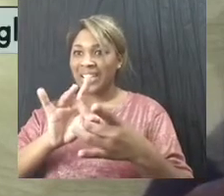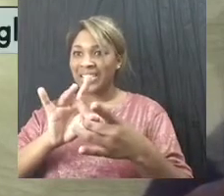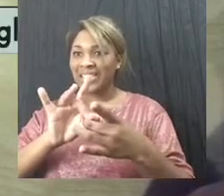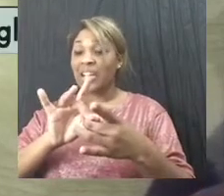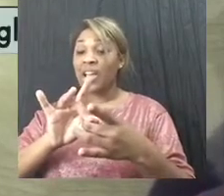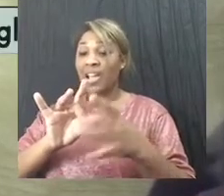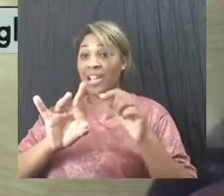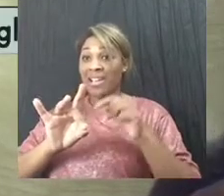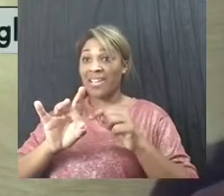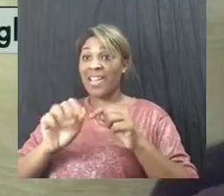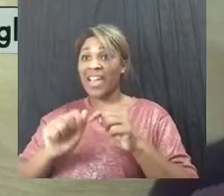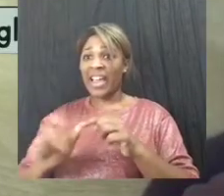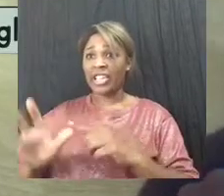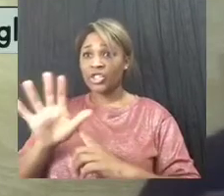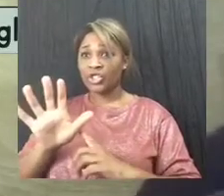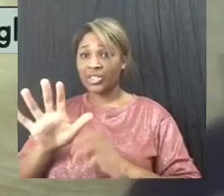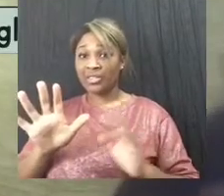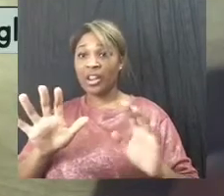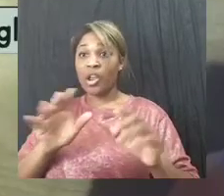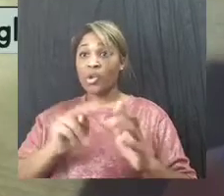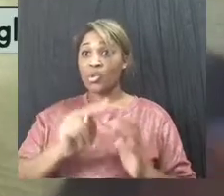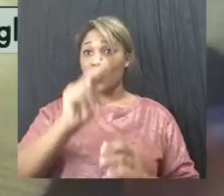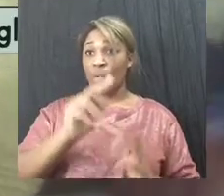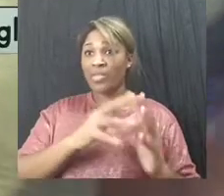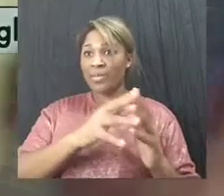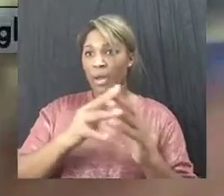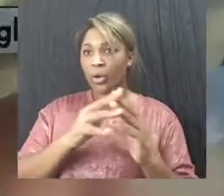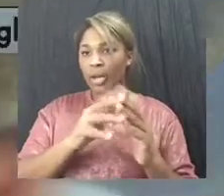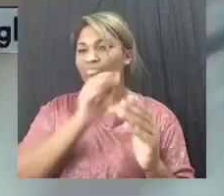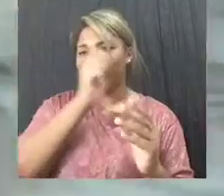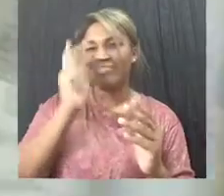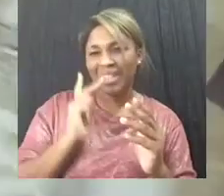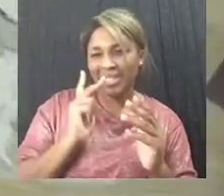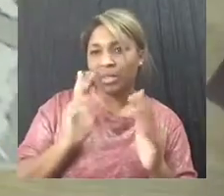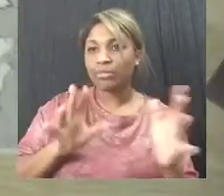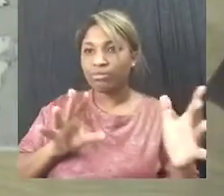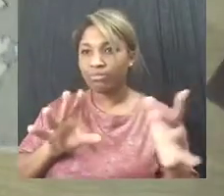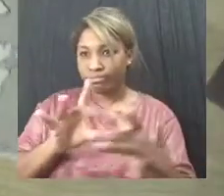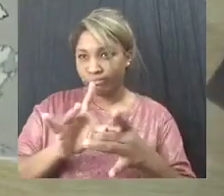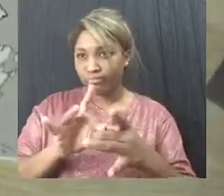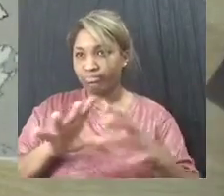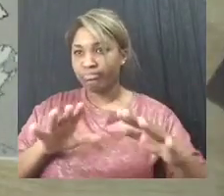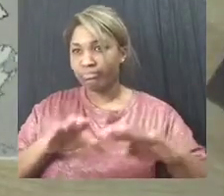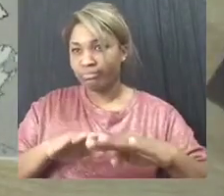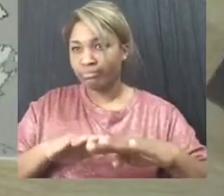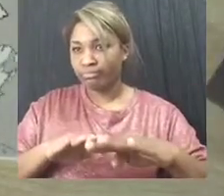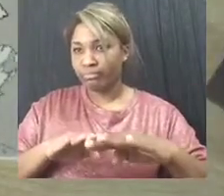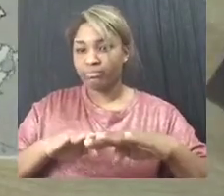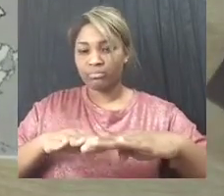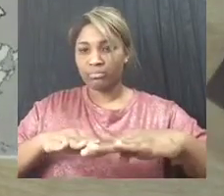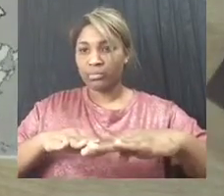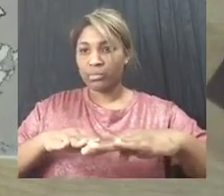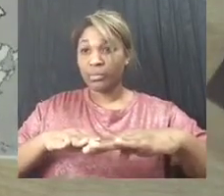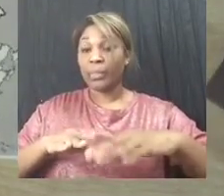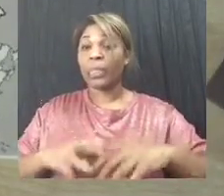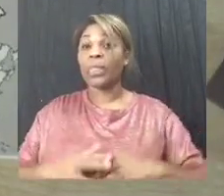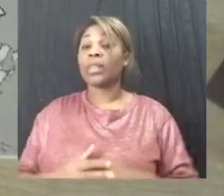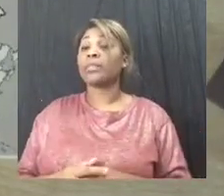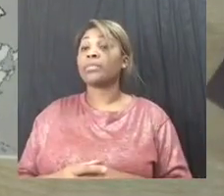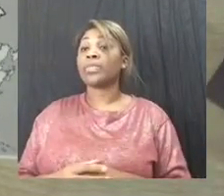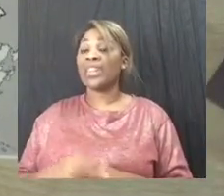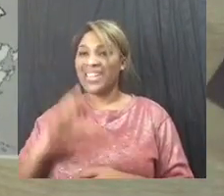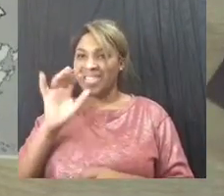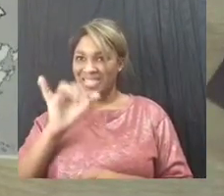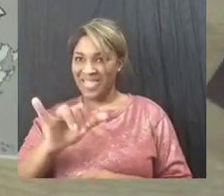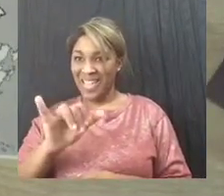North America, or Alaska, right here, and that was